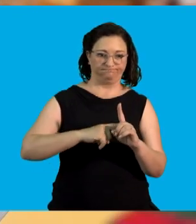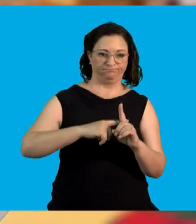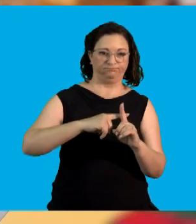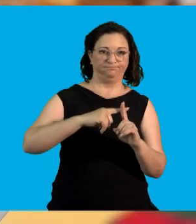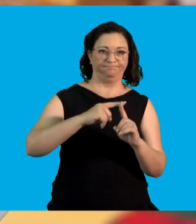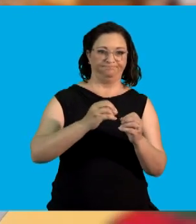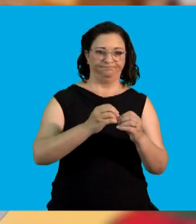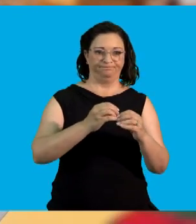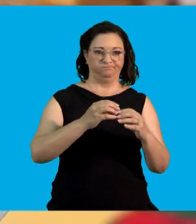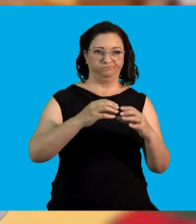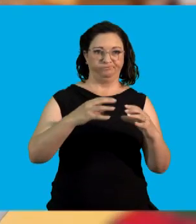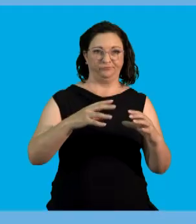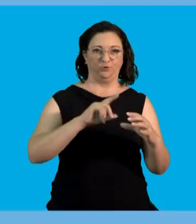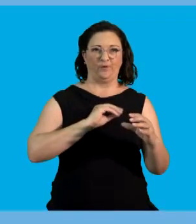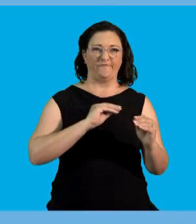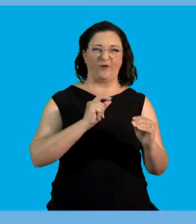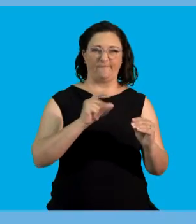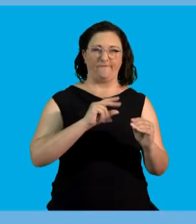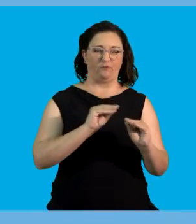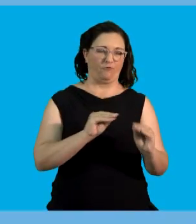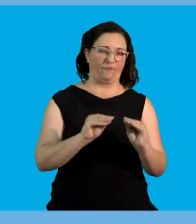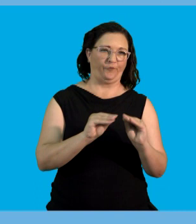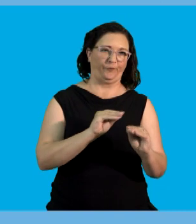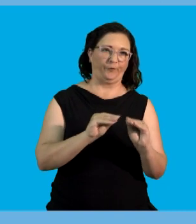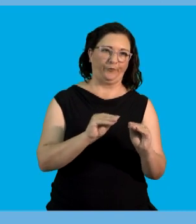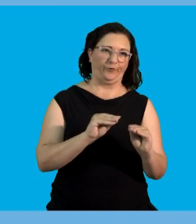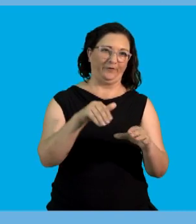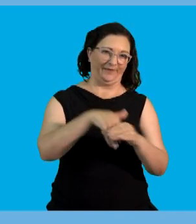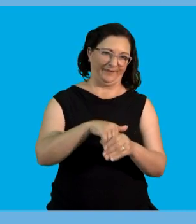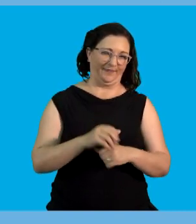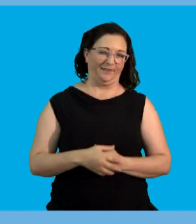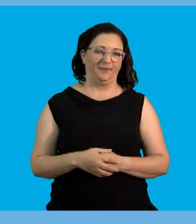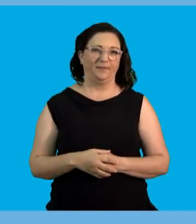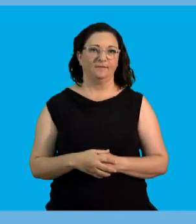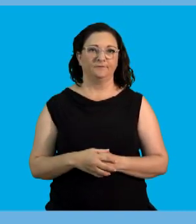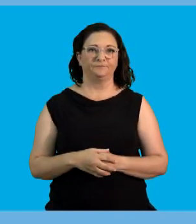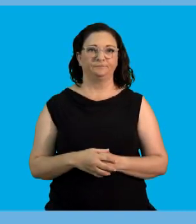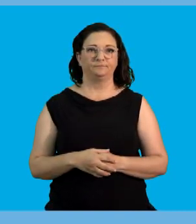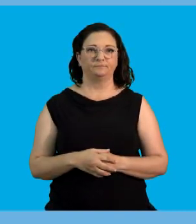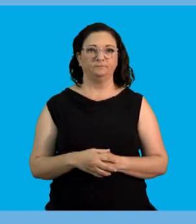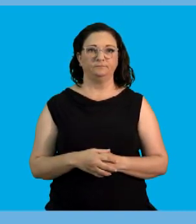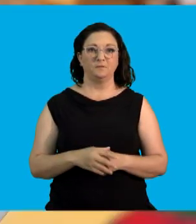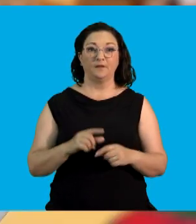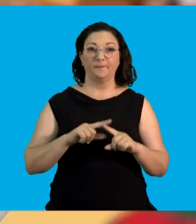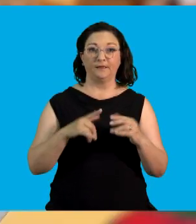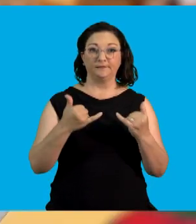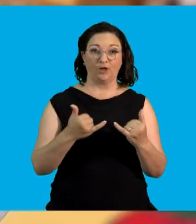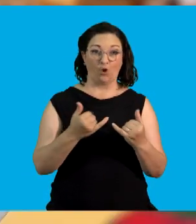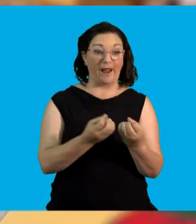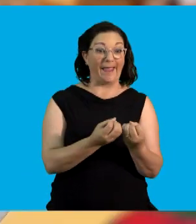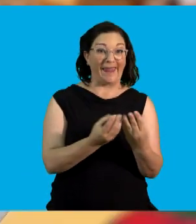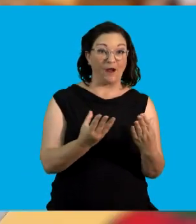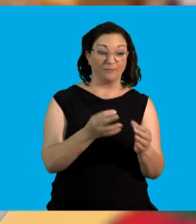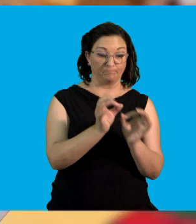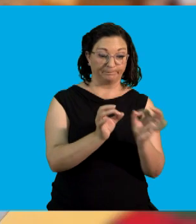They expand because they are going to be moving faster and faster. What we need to note is that the number of particles is